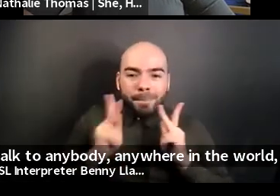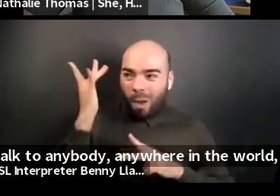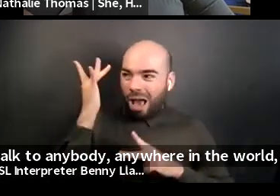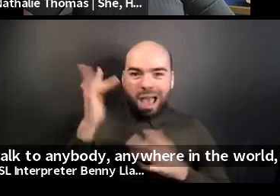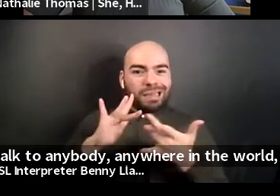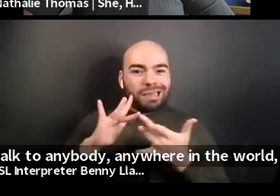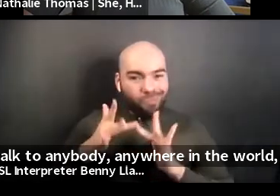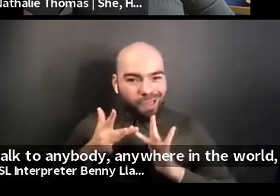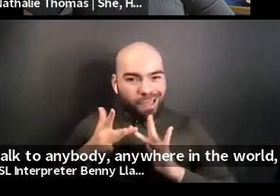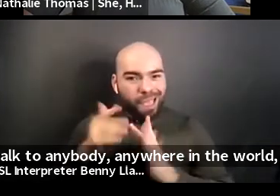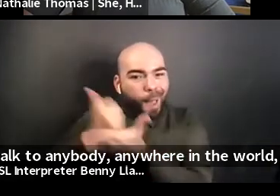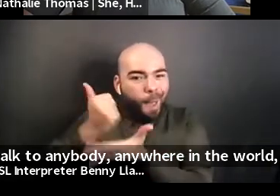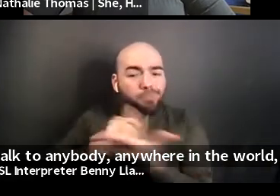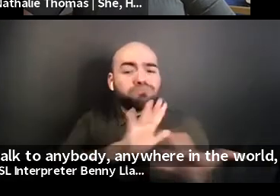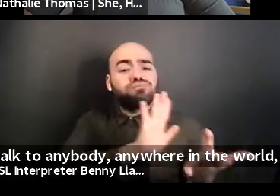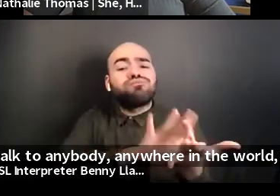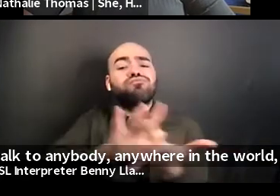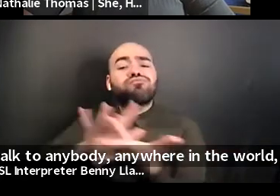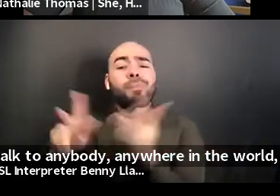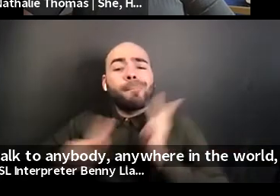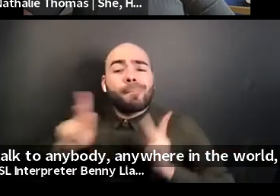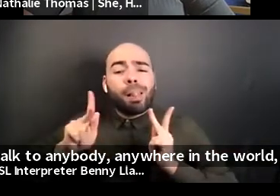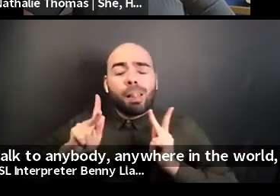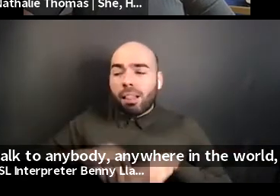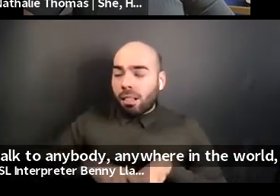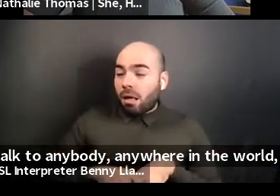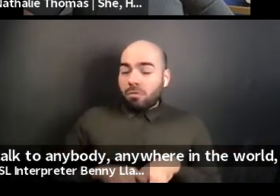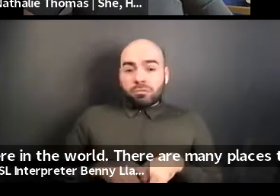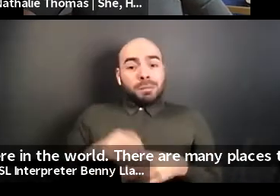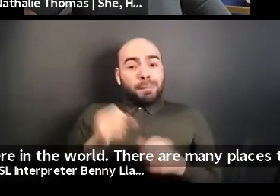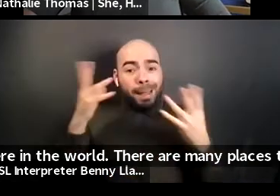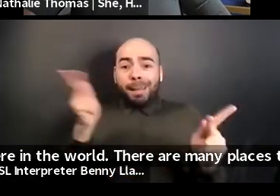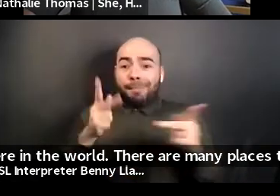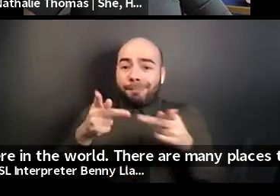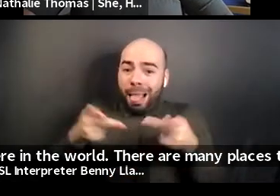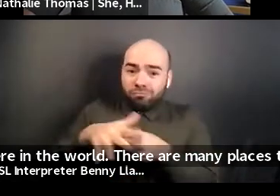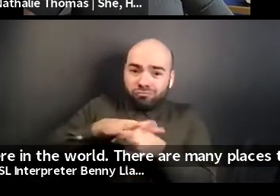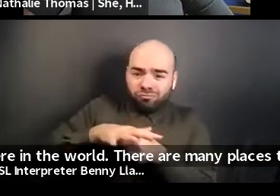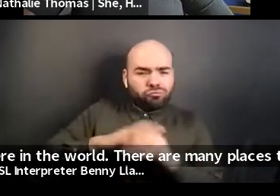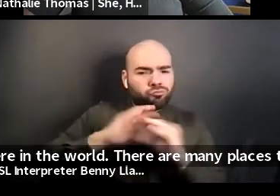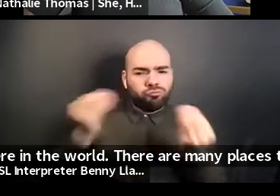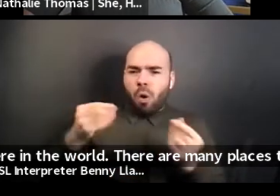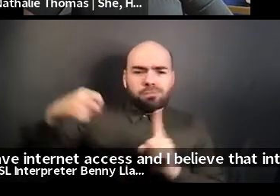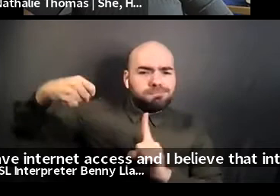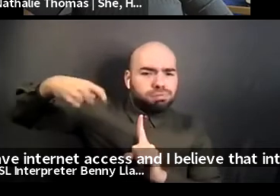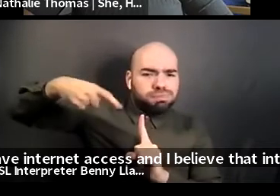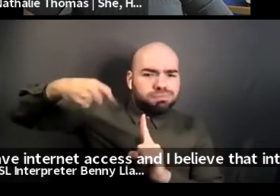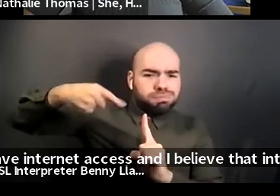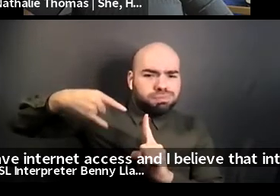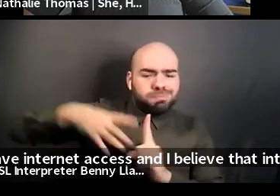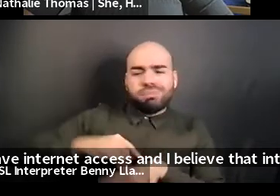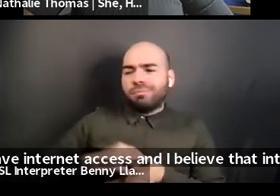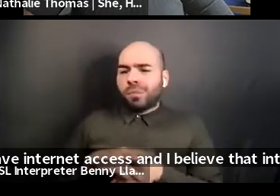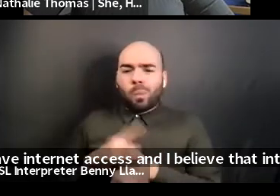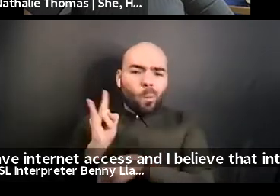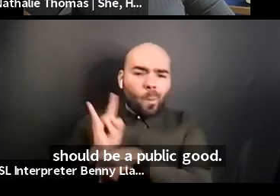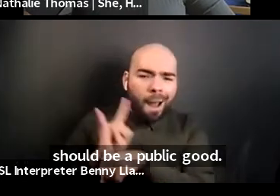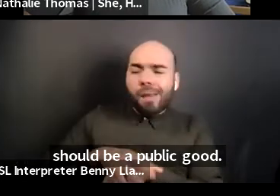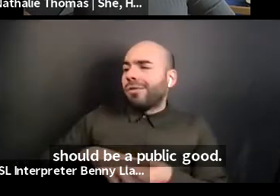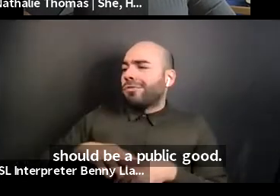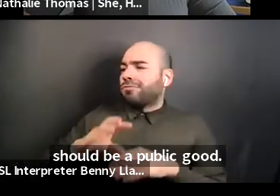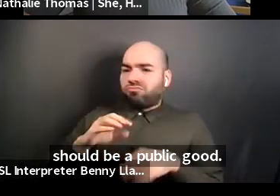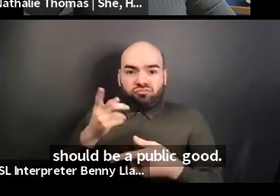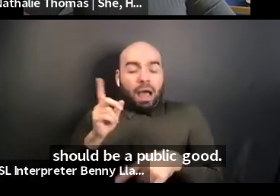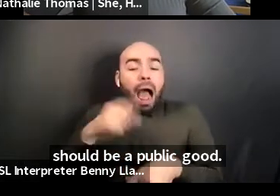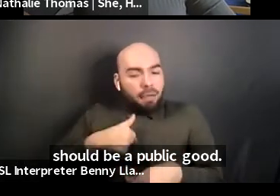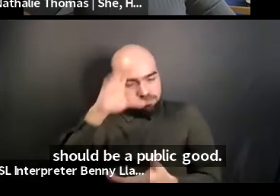world, there are many places that do not have internet access, and I believe that internet should be a public good. It should be given in the same way that I